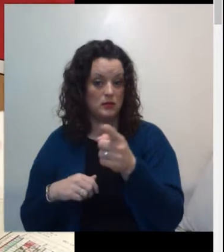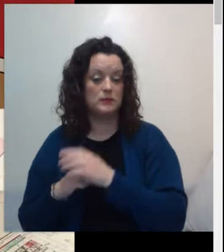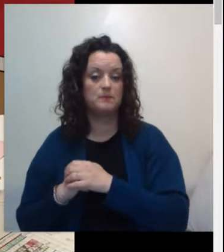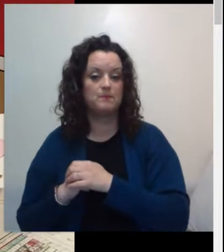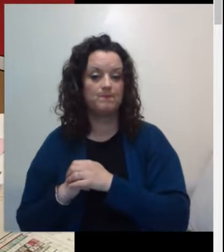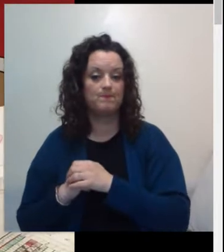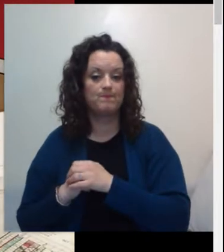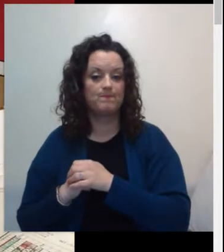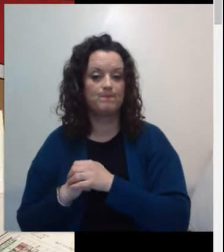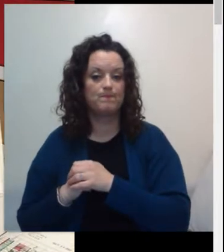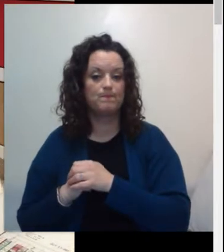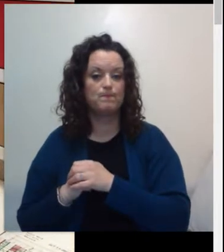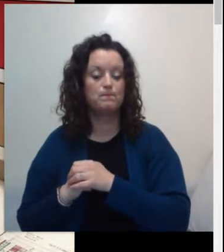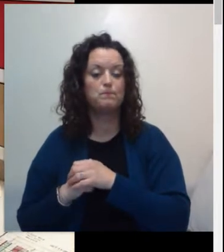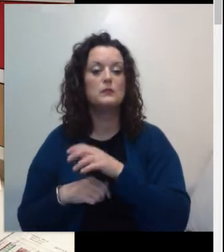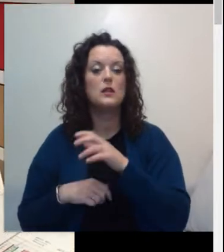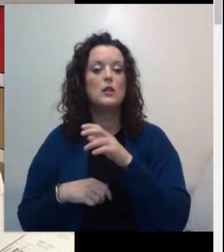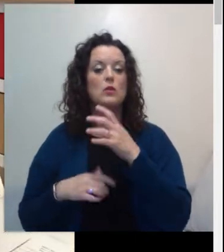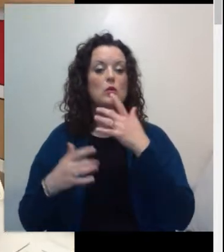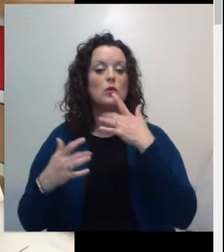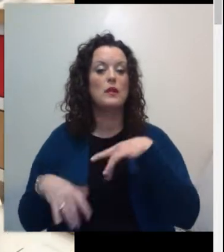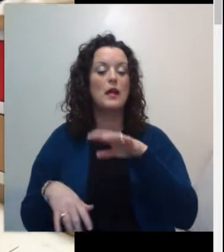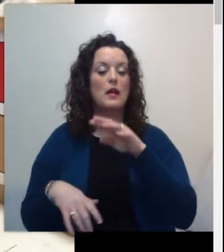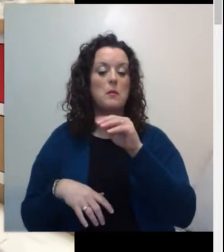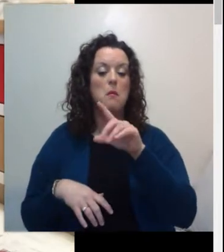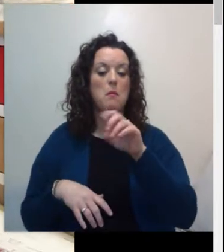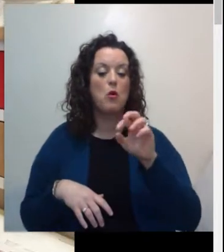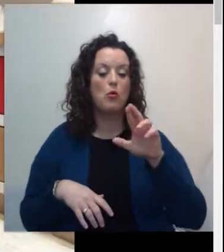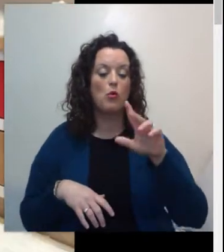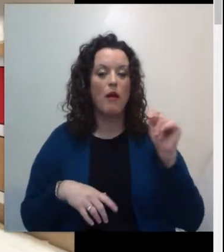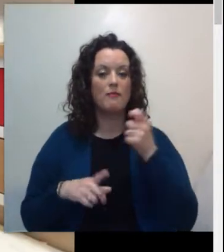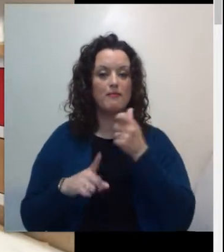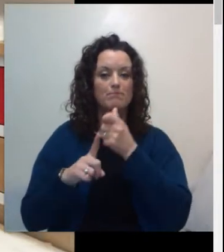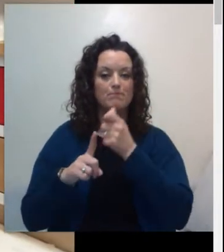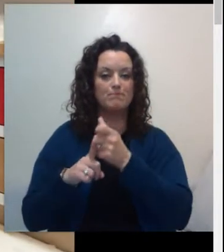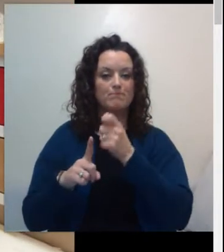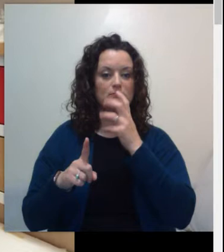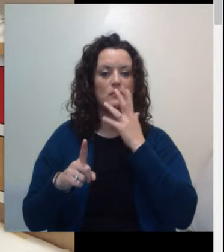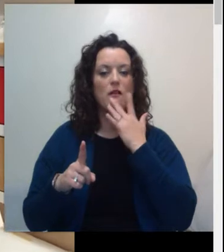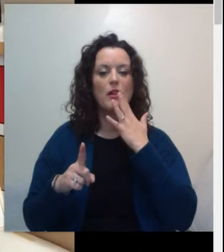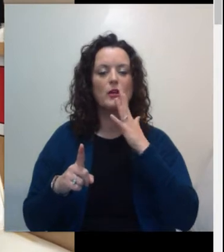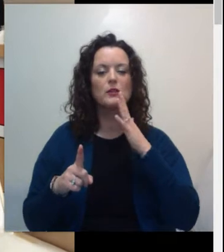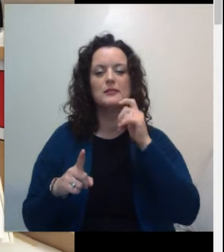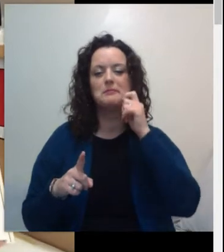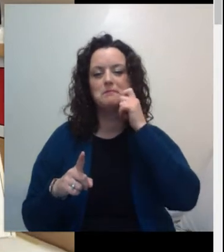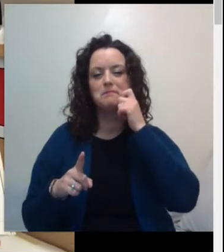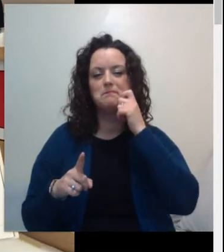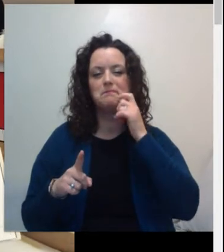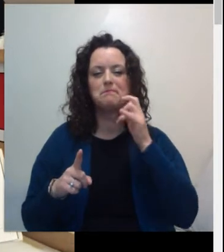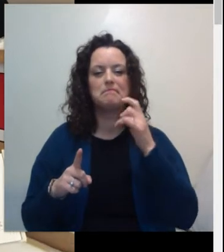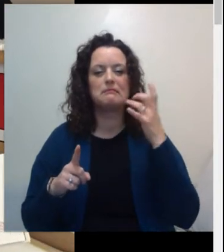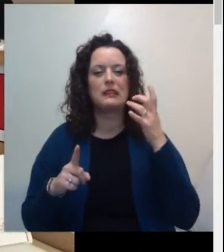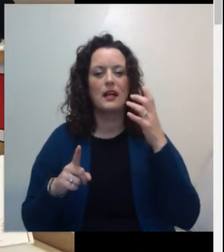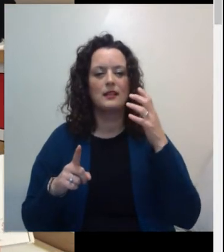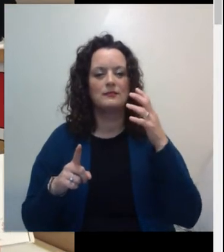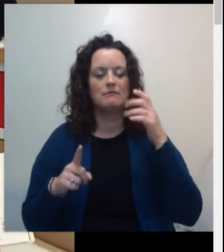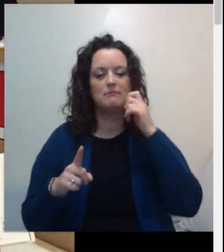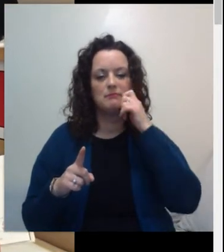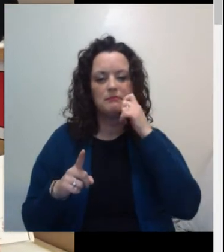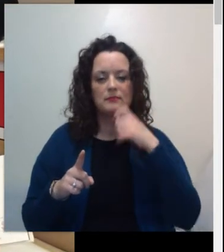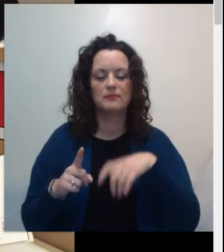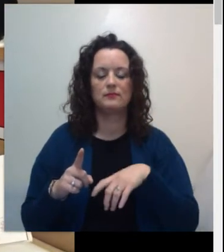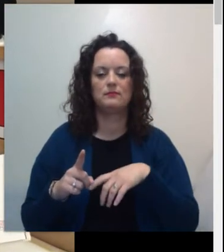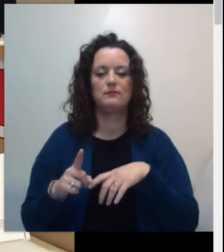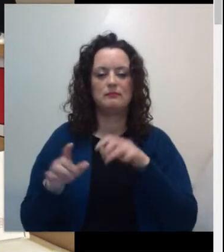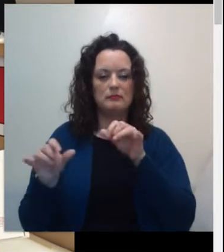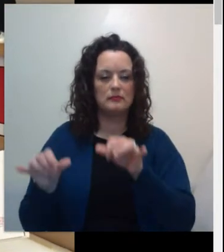And naked mole rats all have this flesh tone that's the same. And years later, we did an exhibit that's